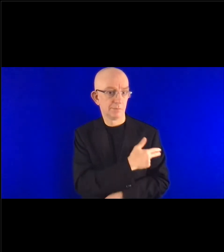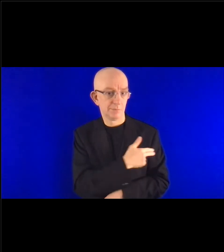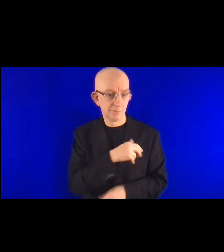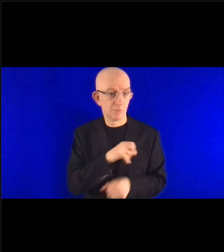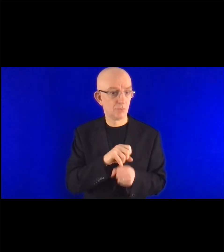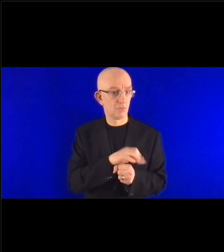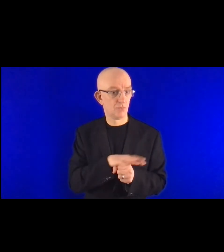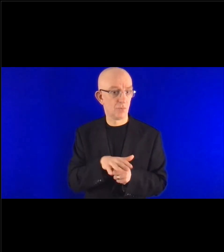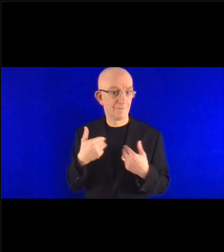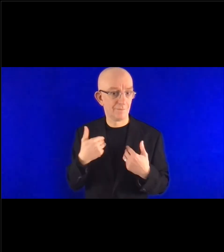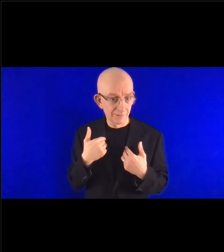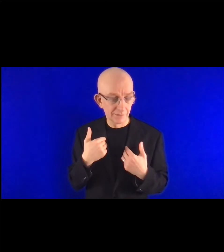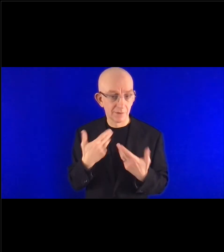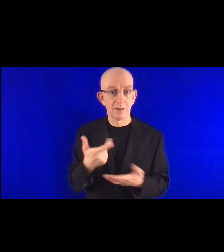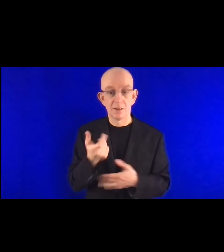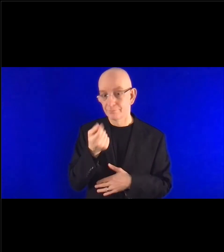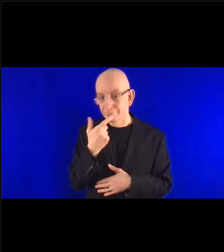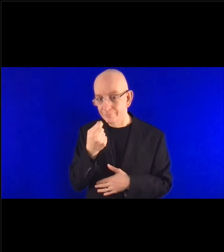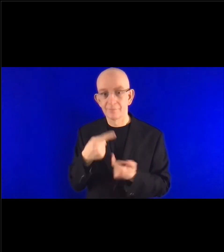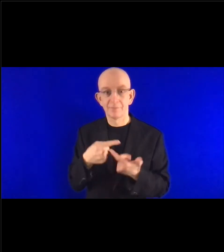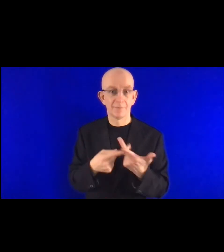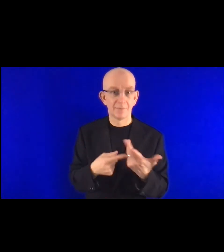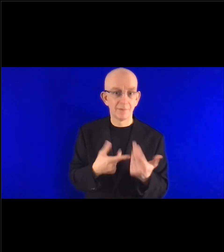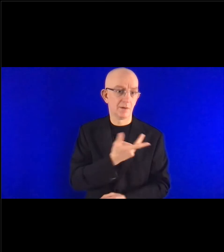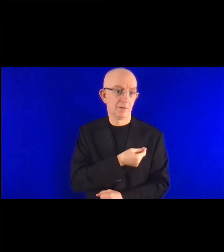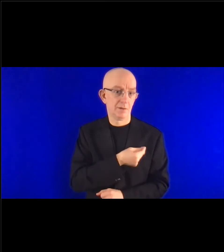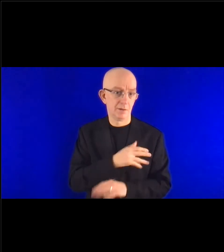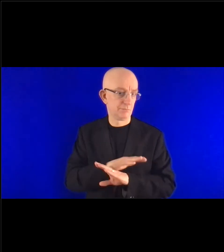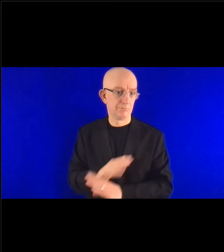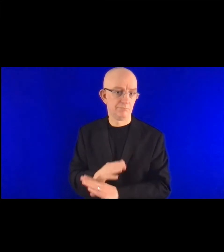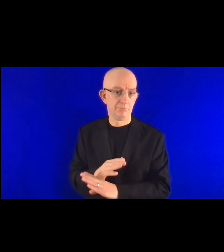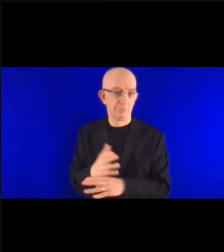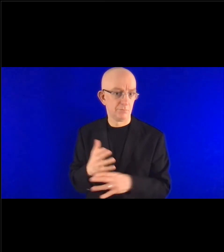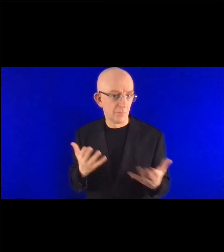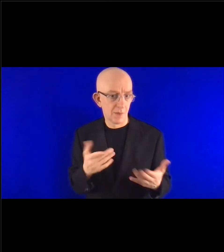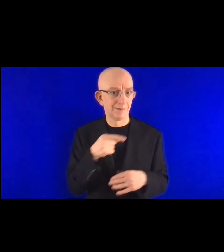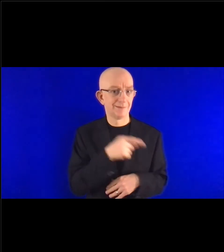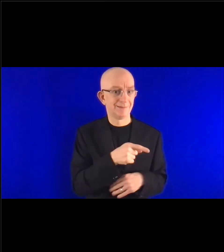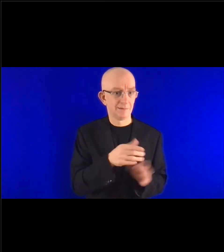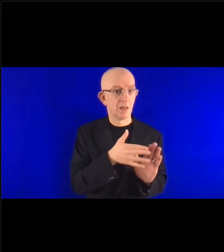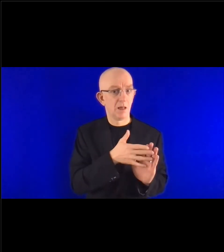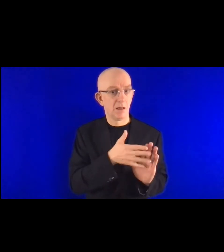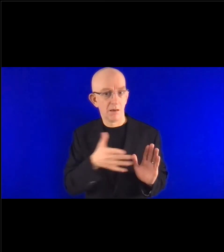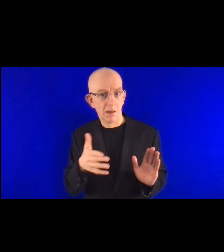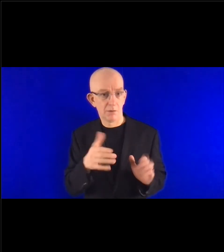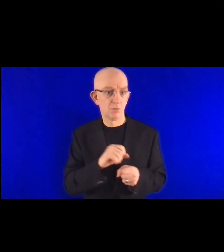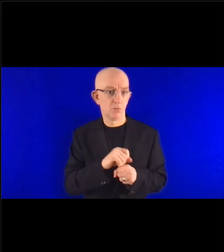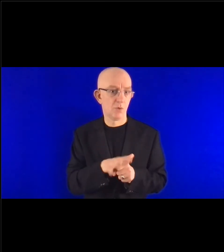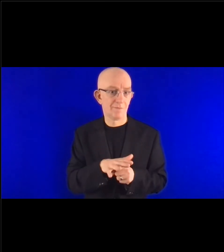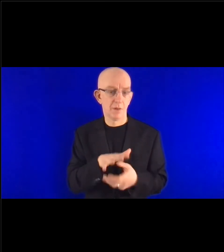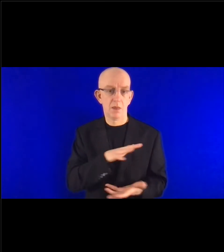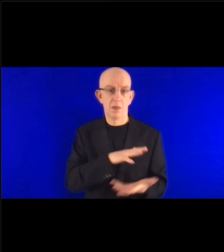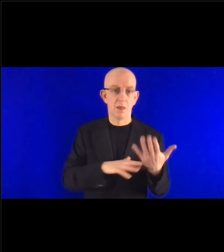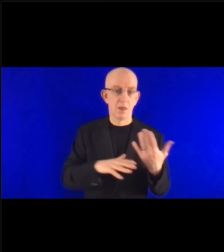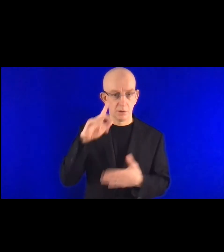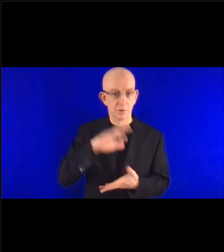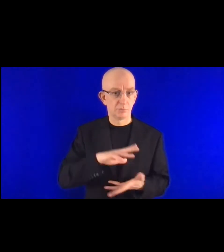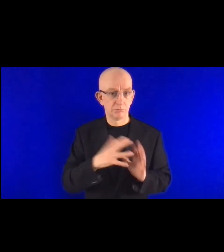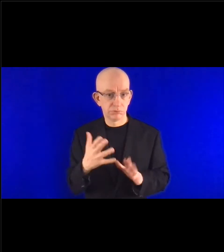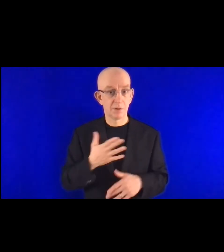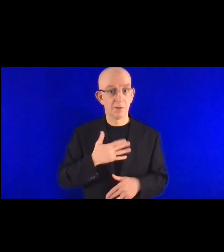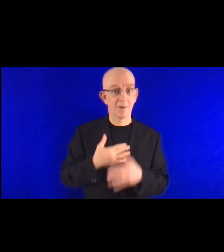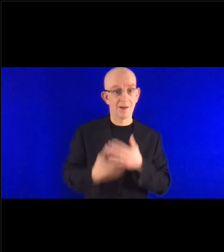strength, capacity, mobility, and ability. I was without medication and without even telemedicine consultation with my